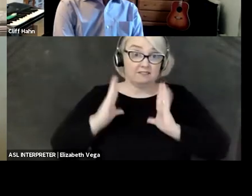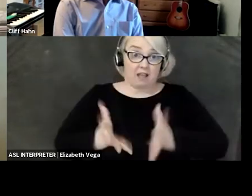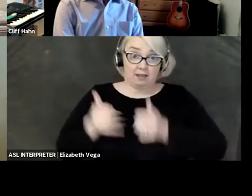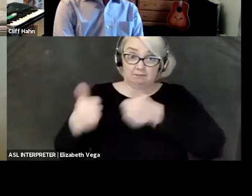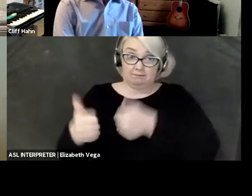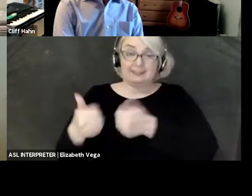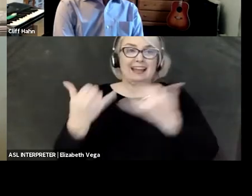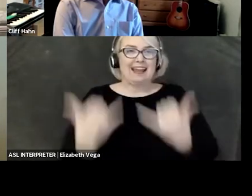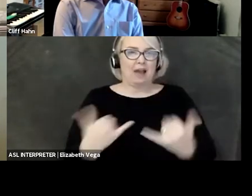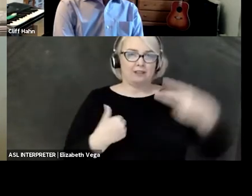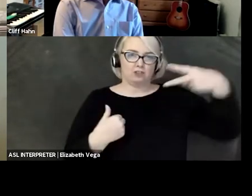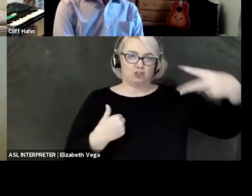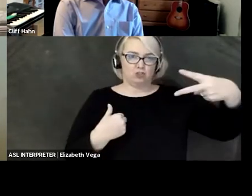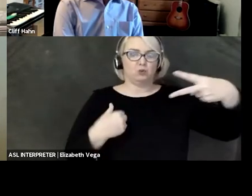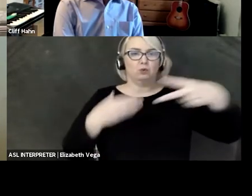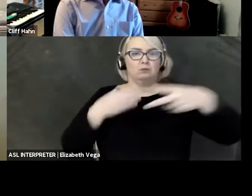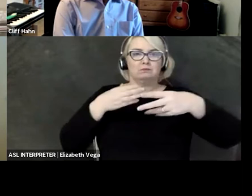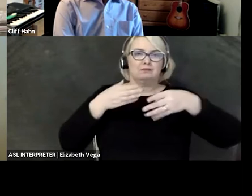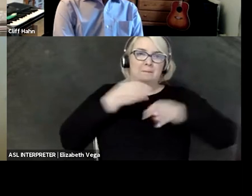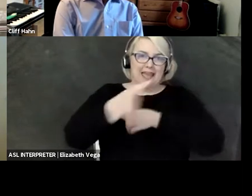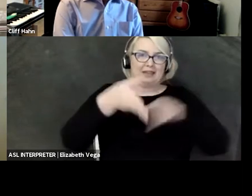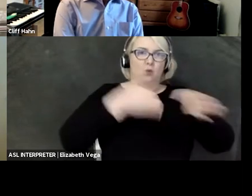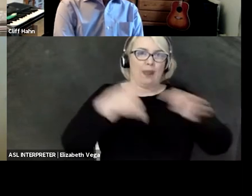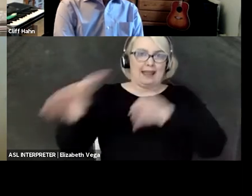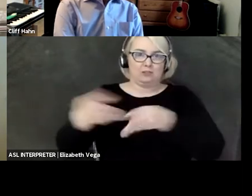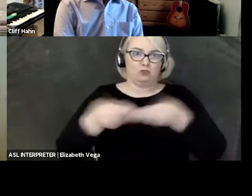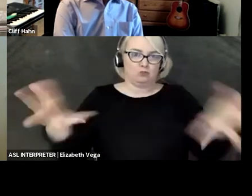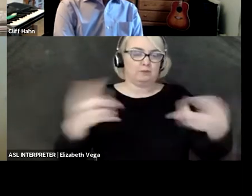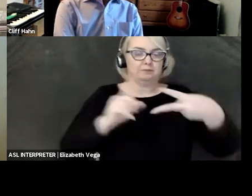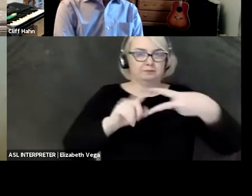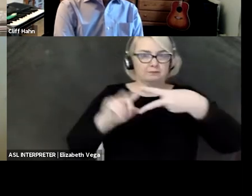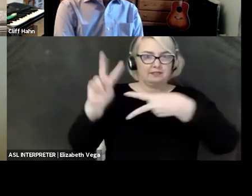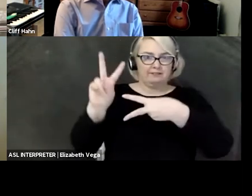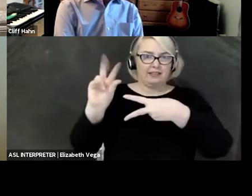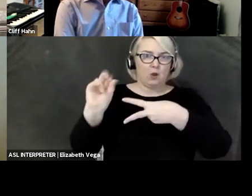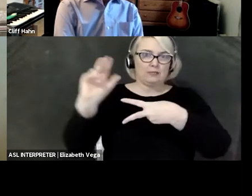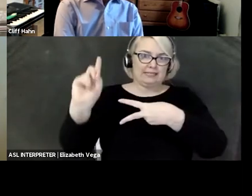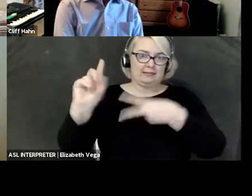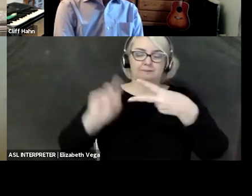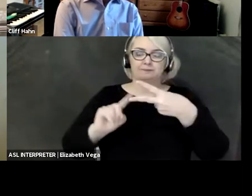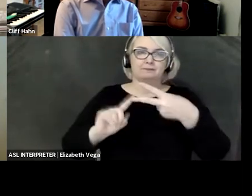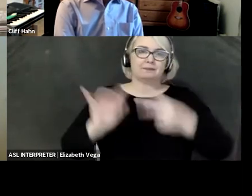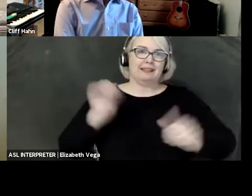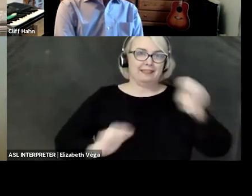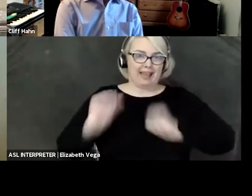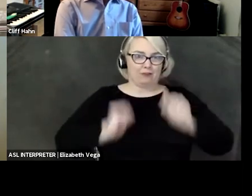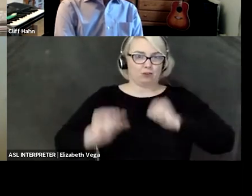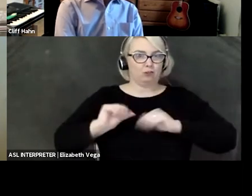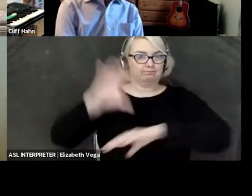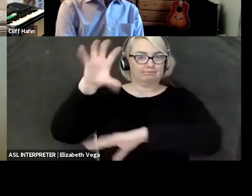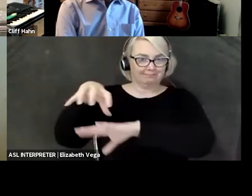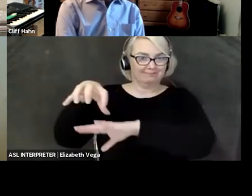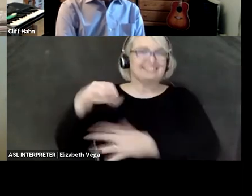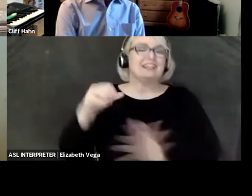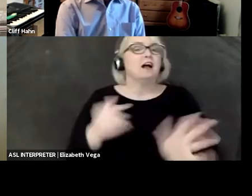two main points of distribution. We have the VOD end and we have the theatrical end, amongst others, which I'll